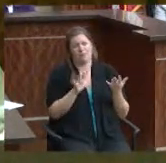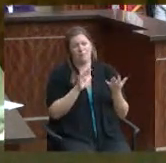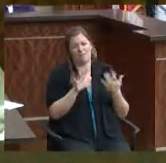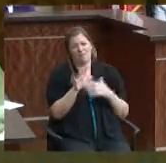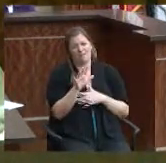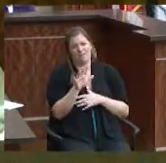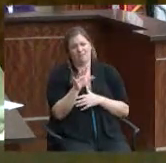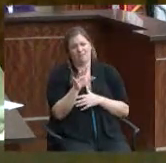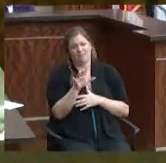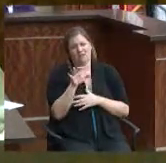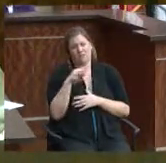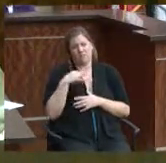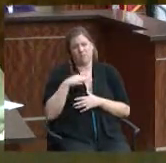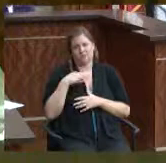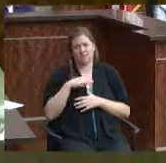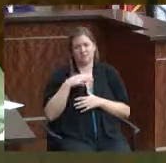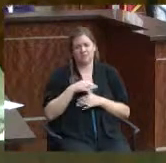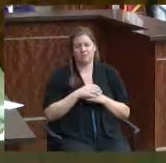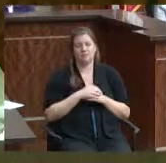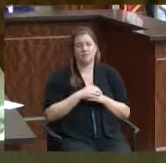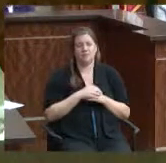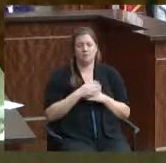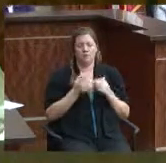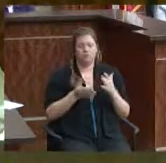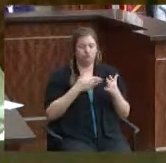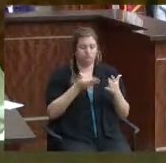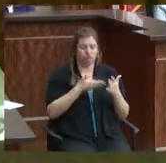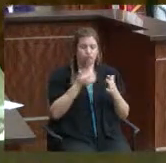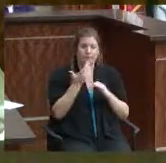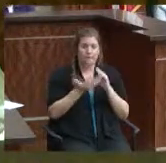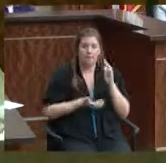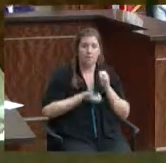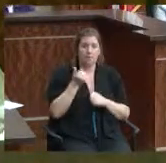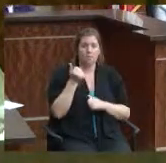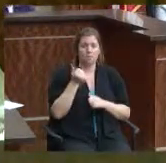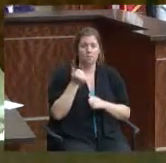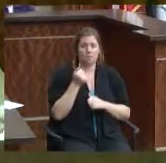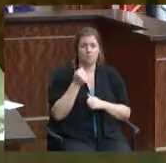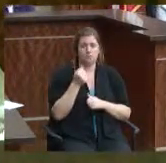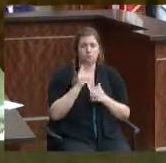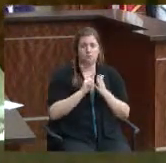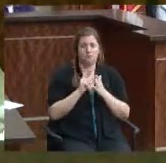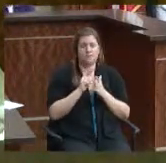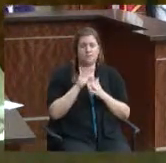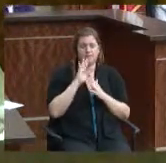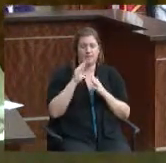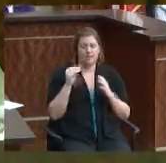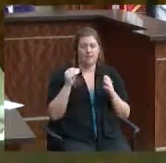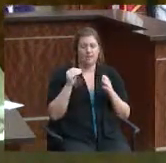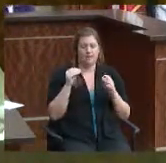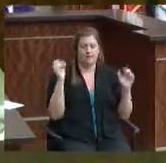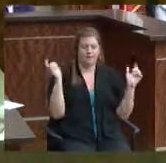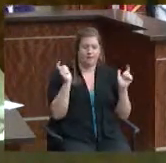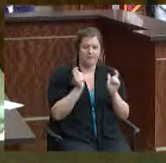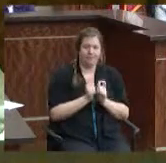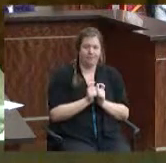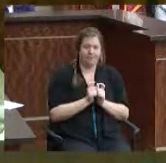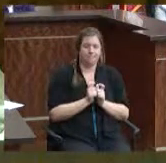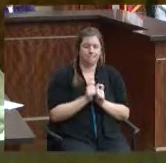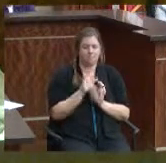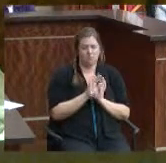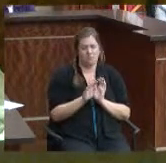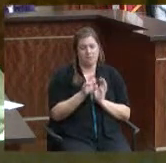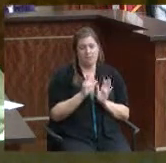100 applicants. We went through most of those resumes and narrowed our selection down